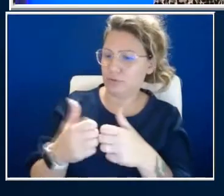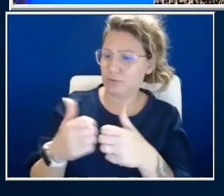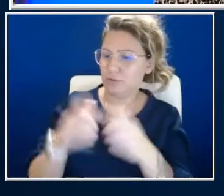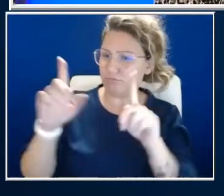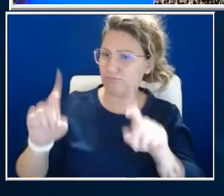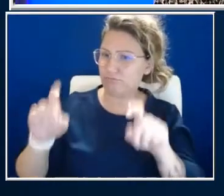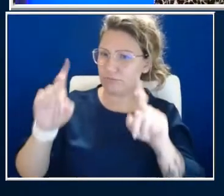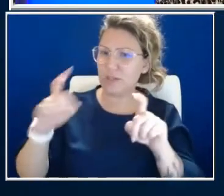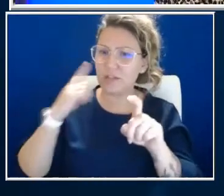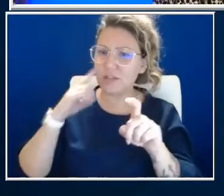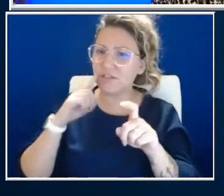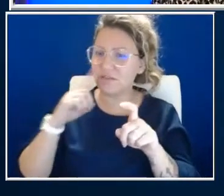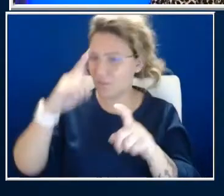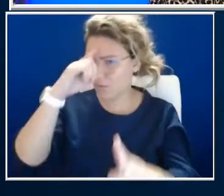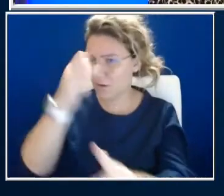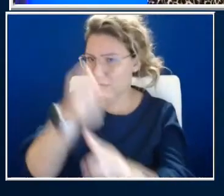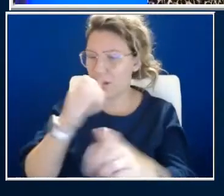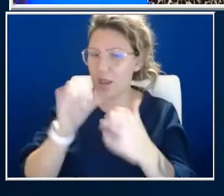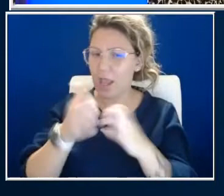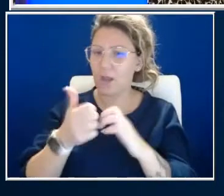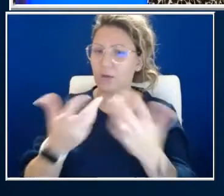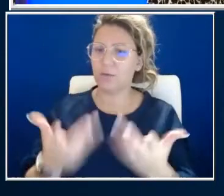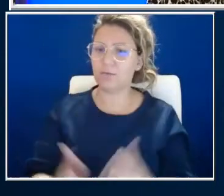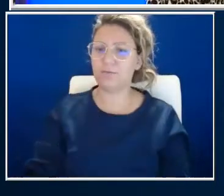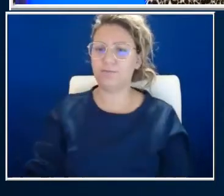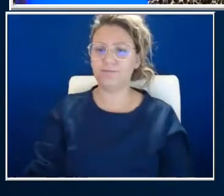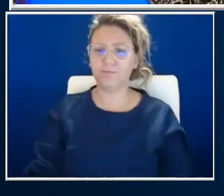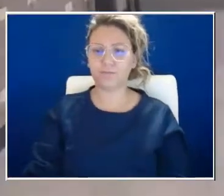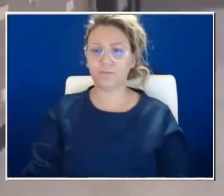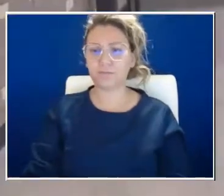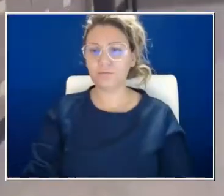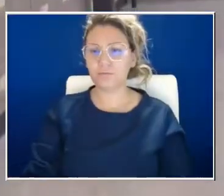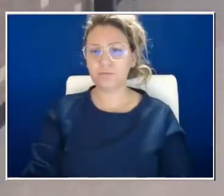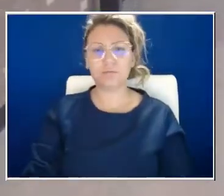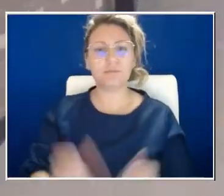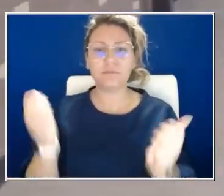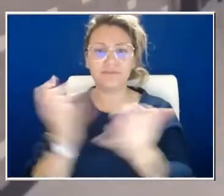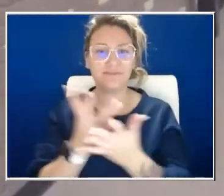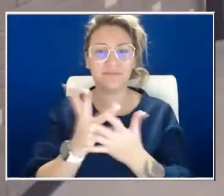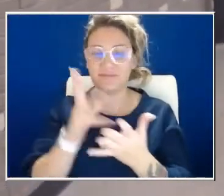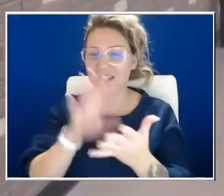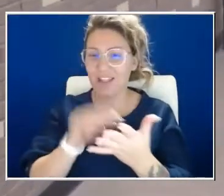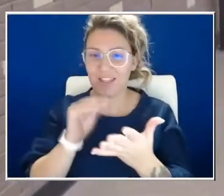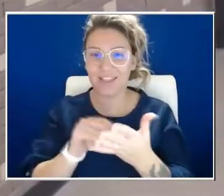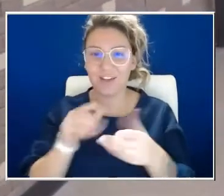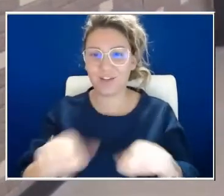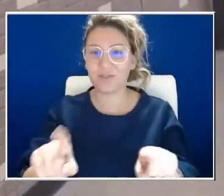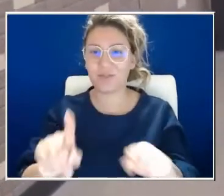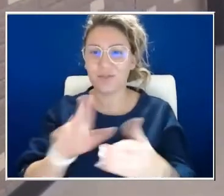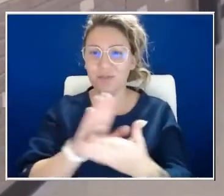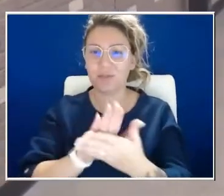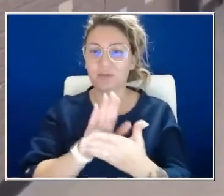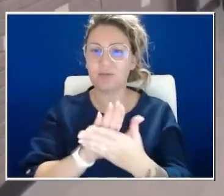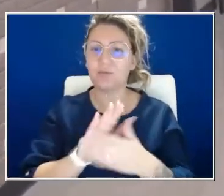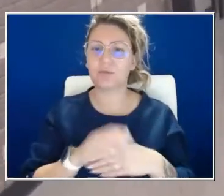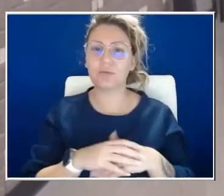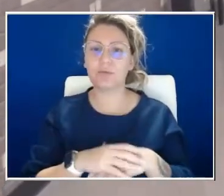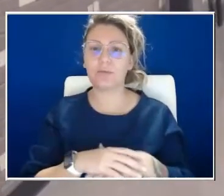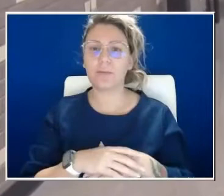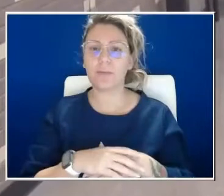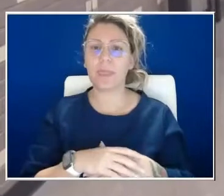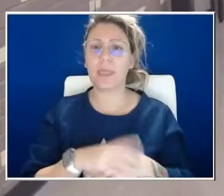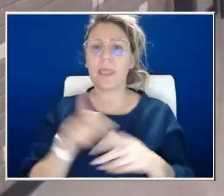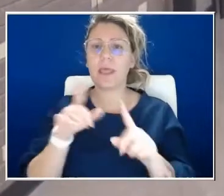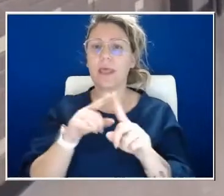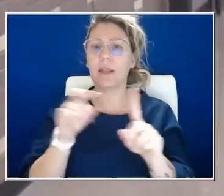was the protocol then? Yeah, so it's everything we learned in school. So going from the